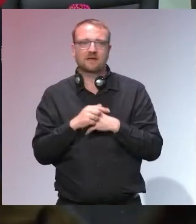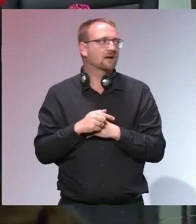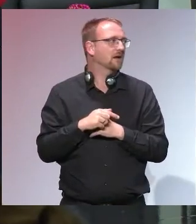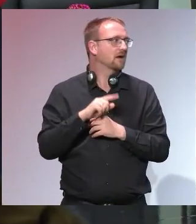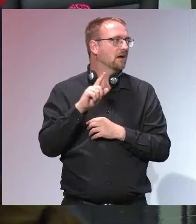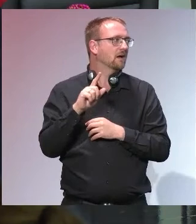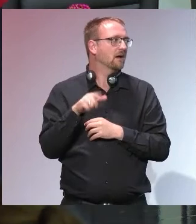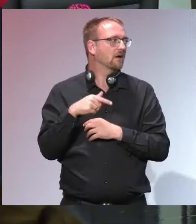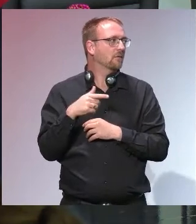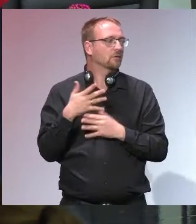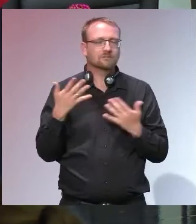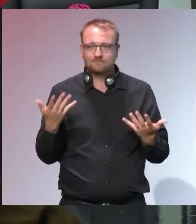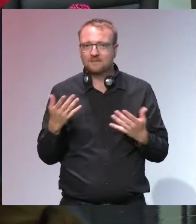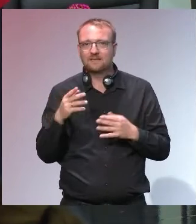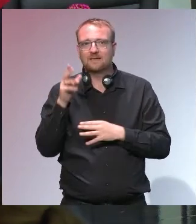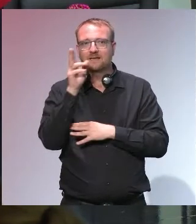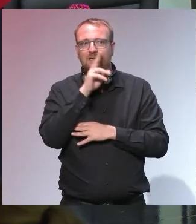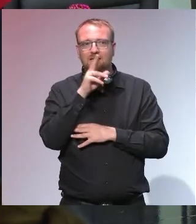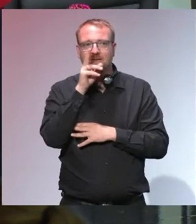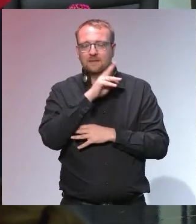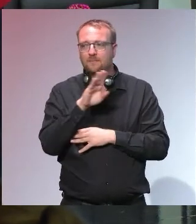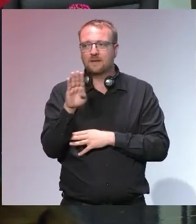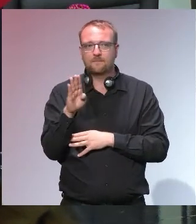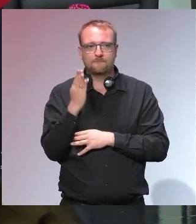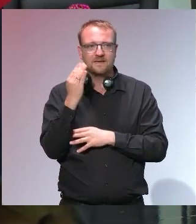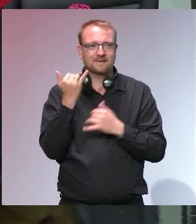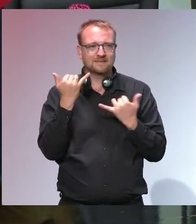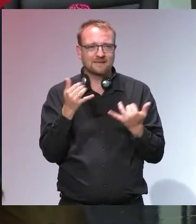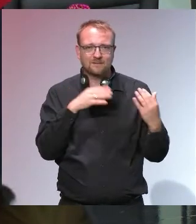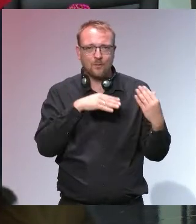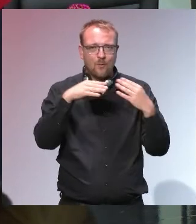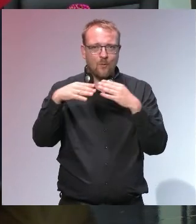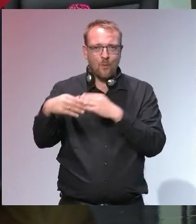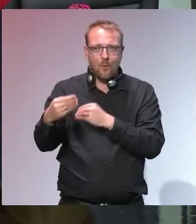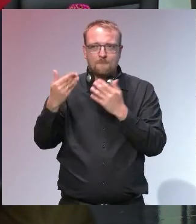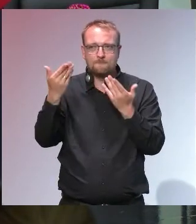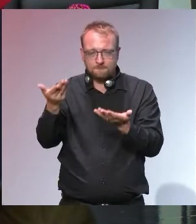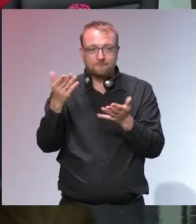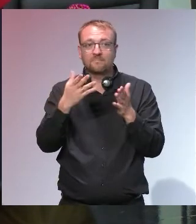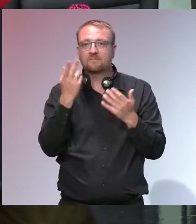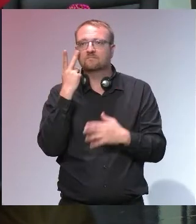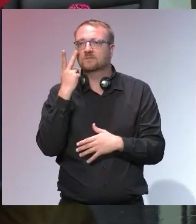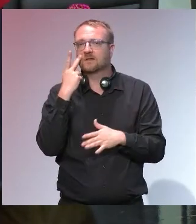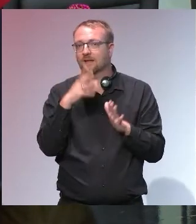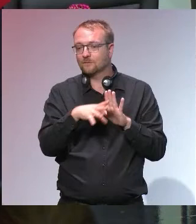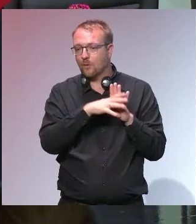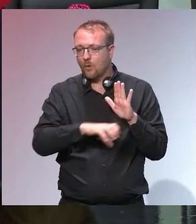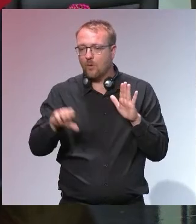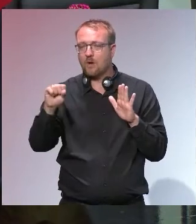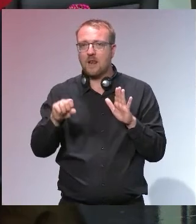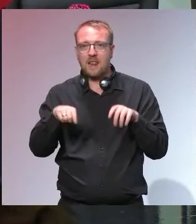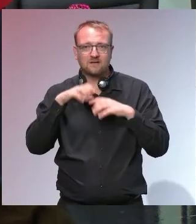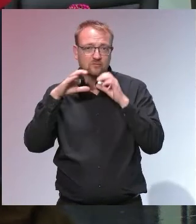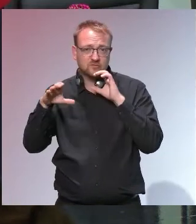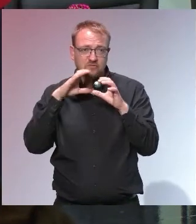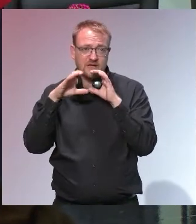Übersetzung des Gesagten. Ja, liebe Birgit, ich darf jetzt kurz zu dir schalten und fragen, ob es im Online-Bereich, im